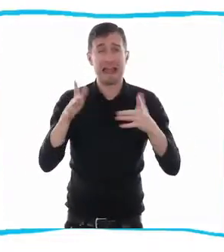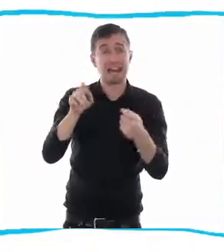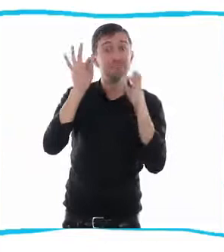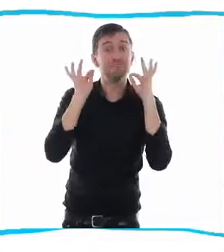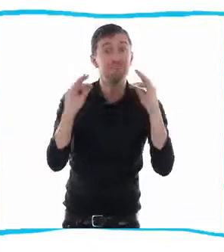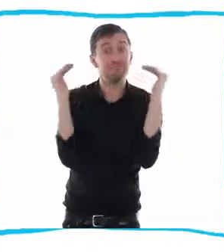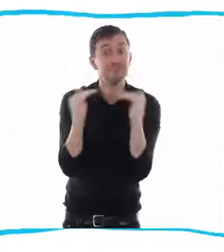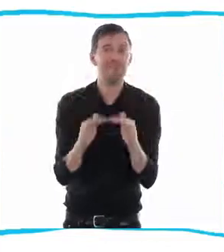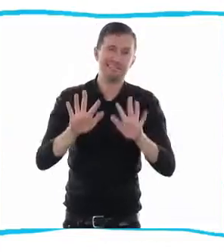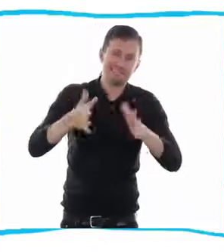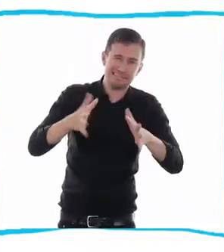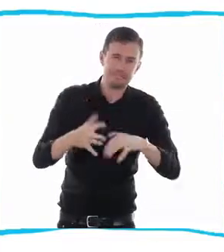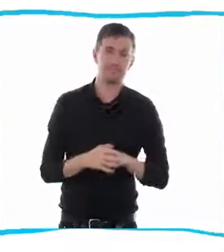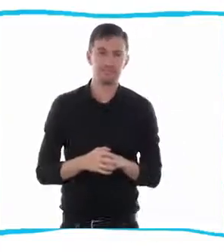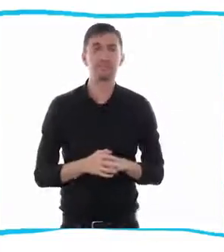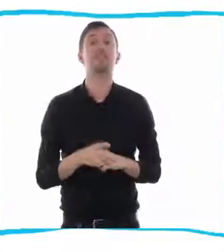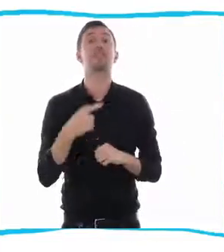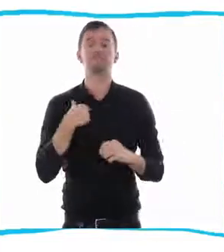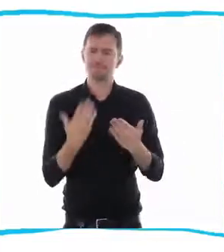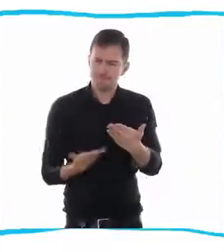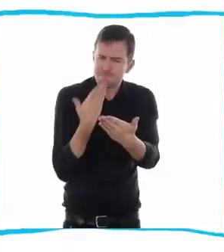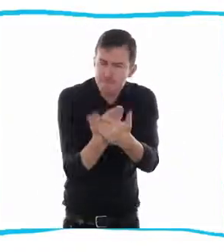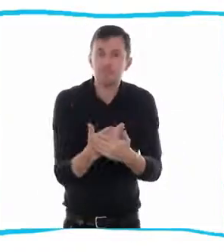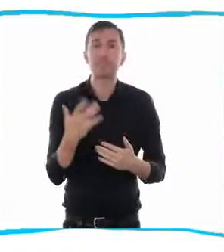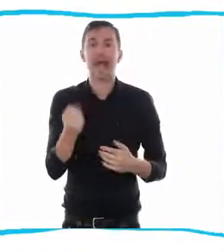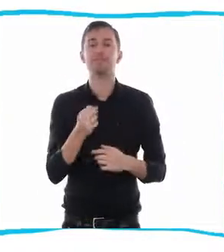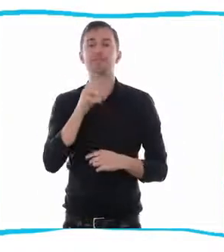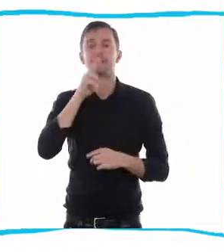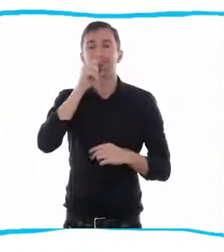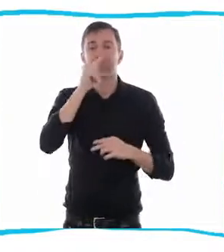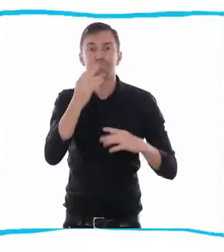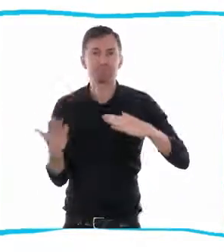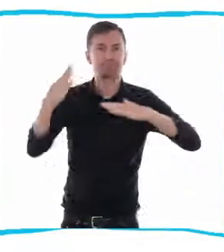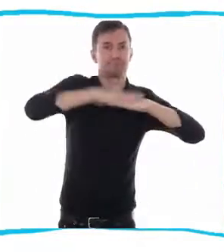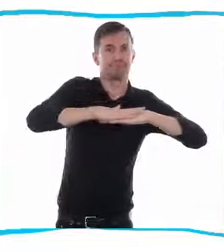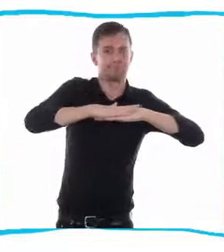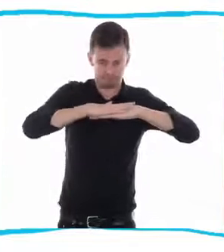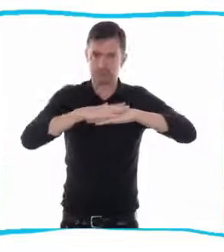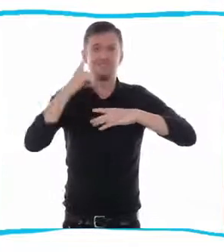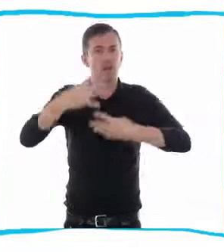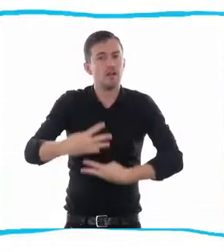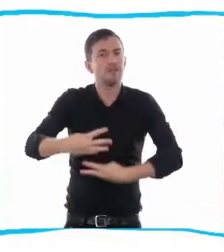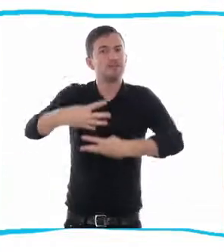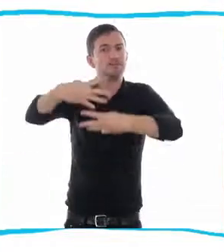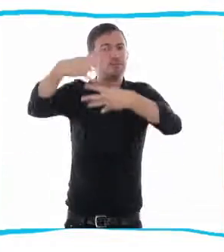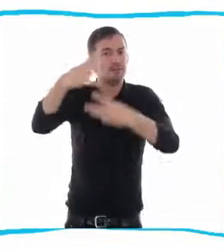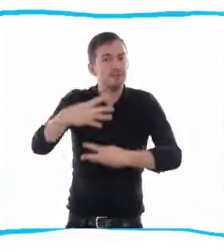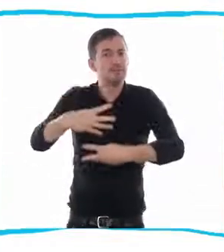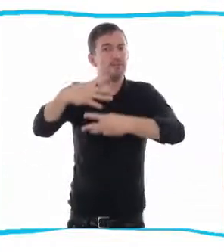for more information, that isn't very helpful if you can't see. Instead say, visit our website,